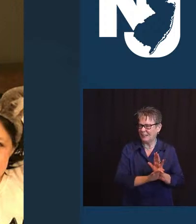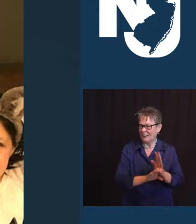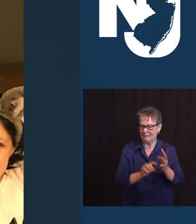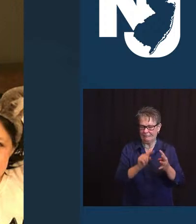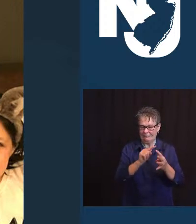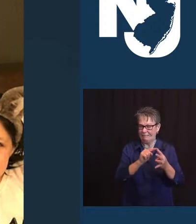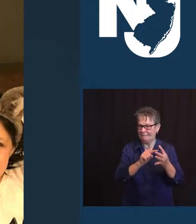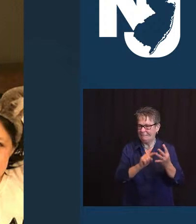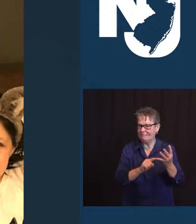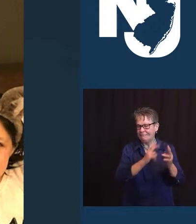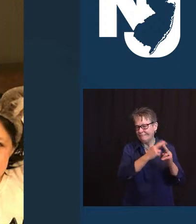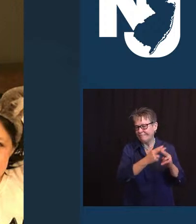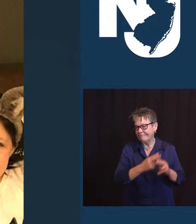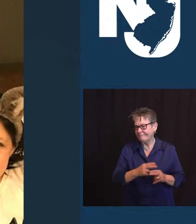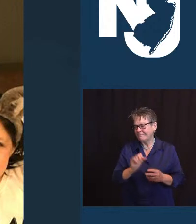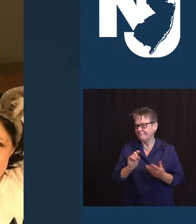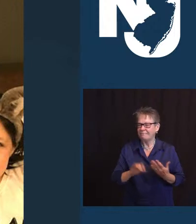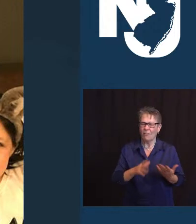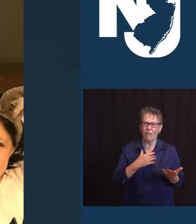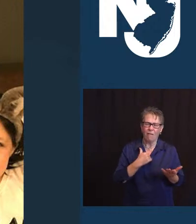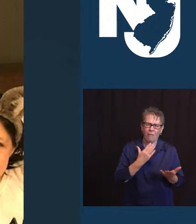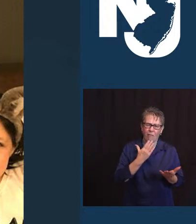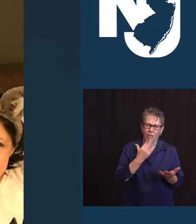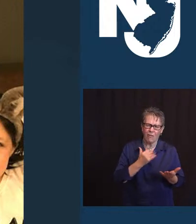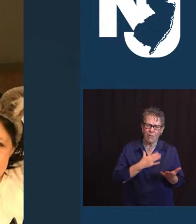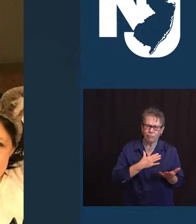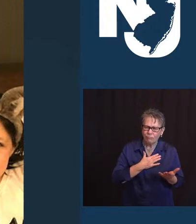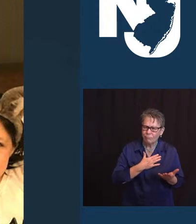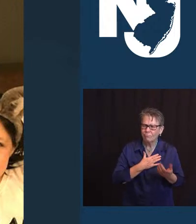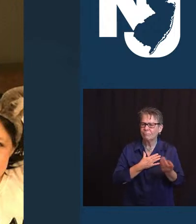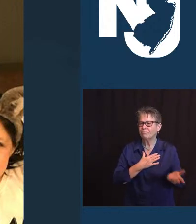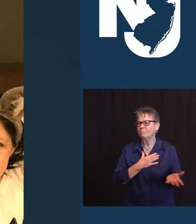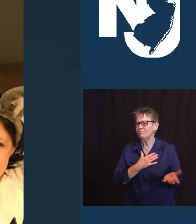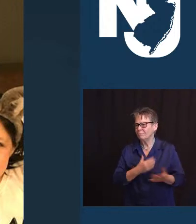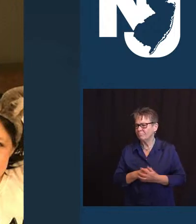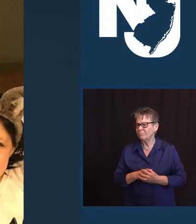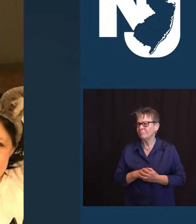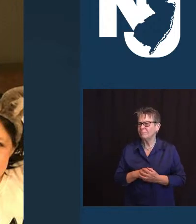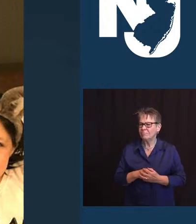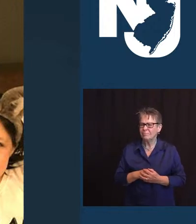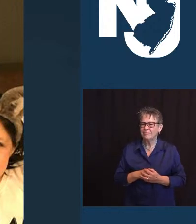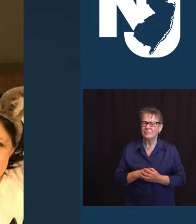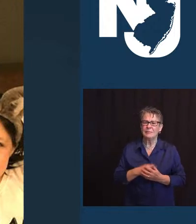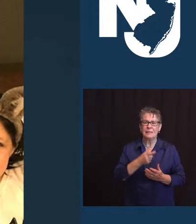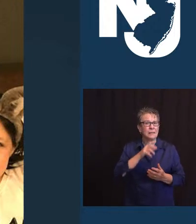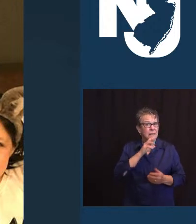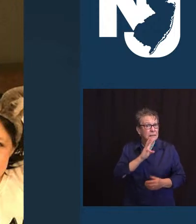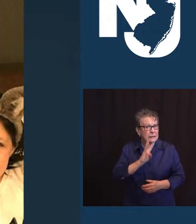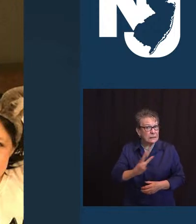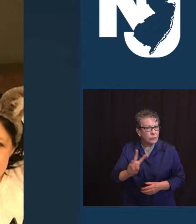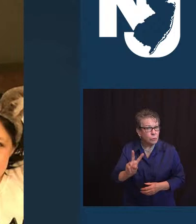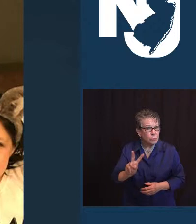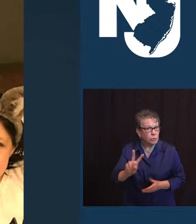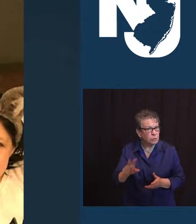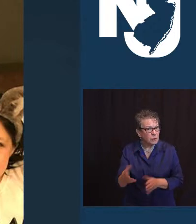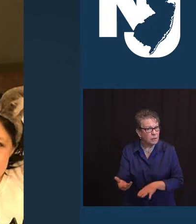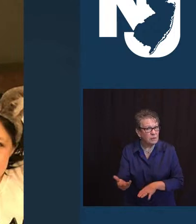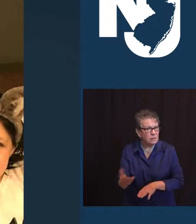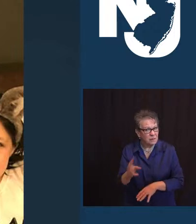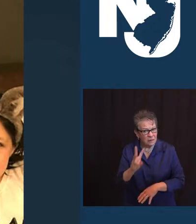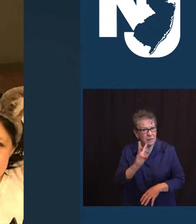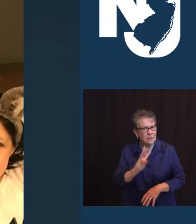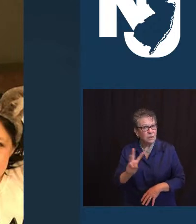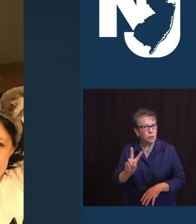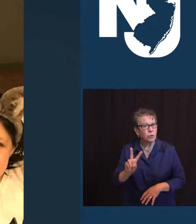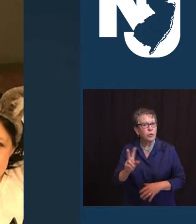and Luke Anthony. Anthony, their grandfather, was only 62 years old. For years,